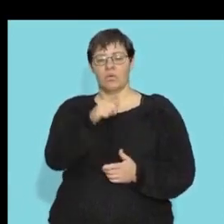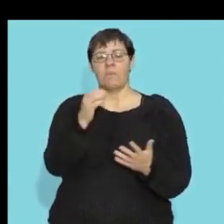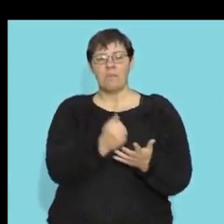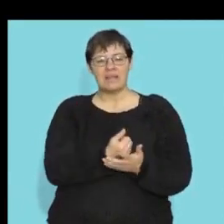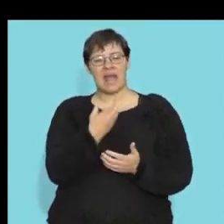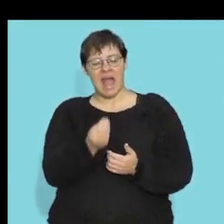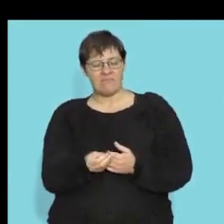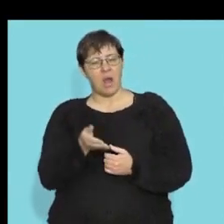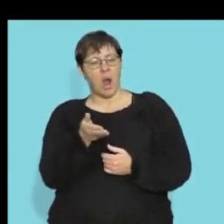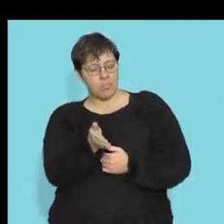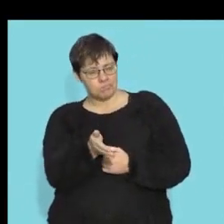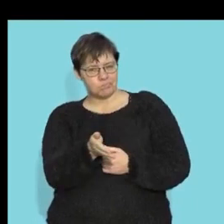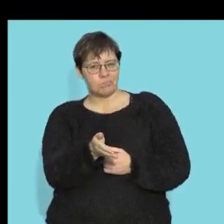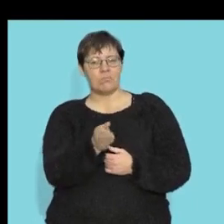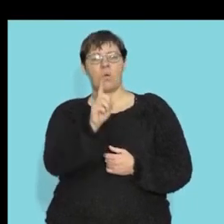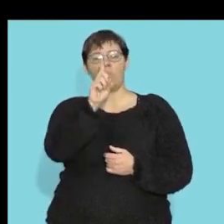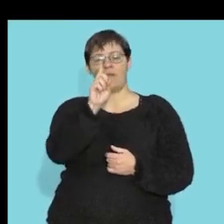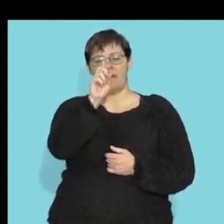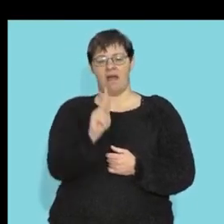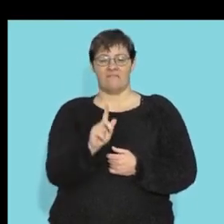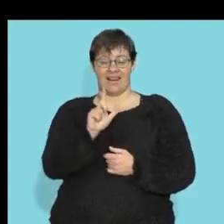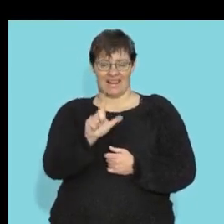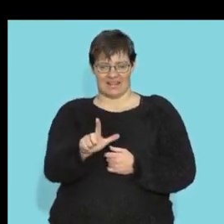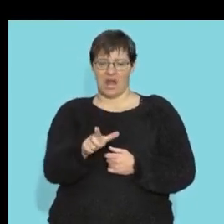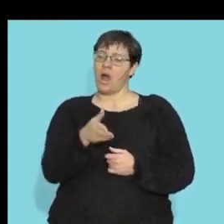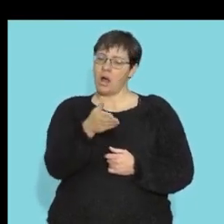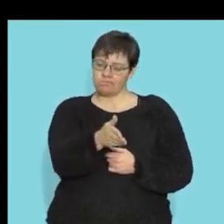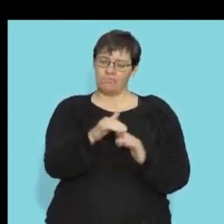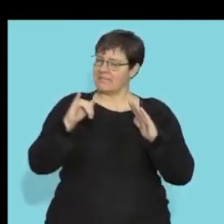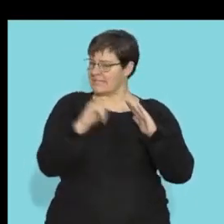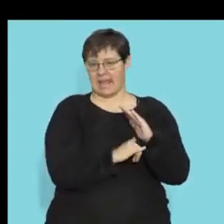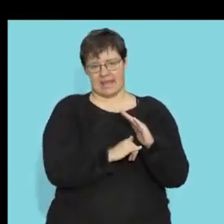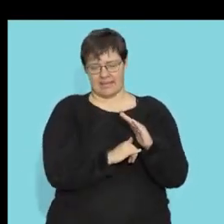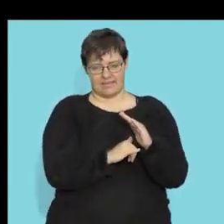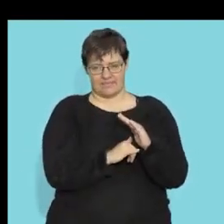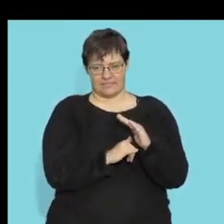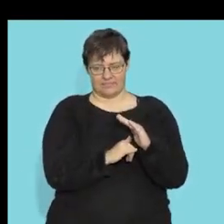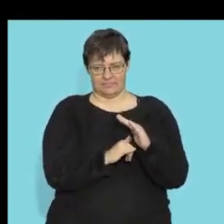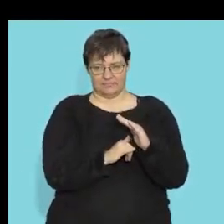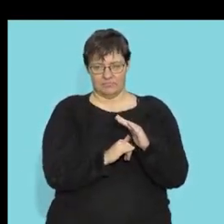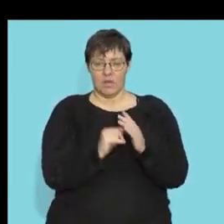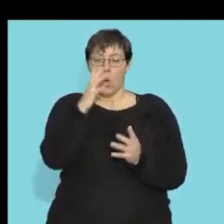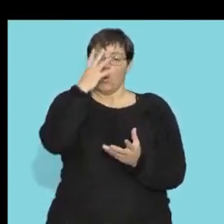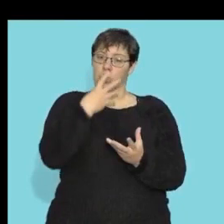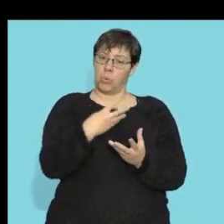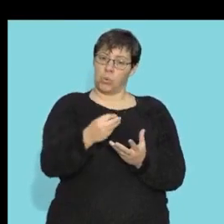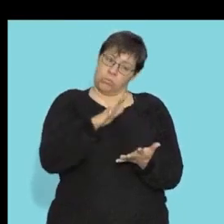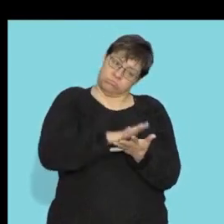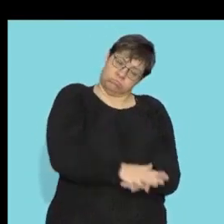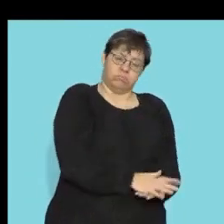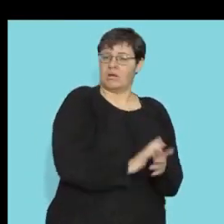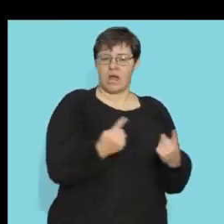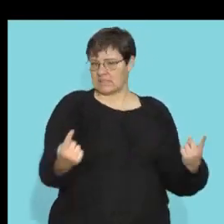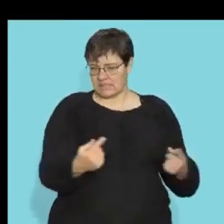need to have approximately 1.5 liters in your lungs at any time. So